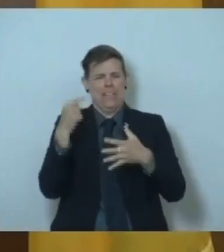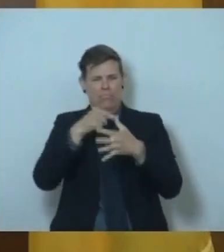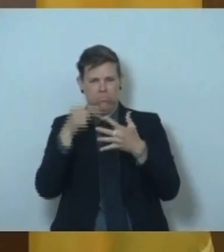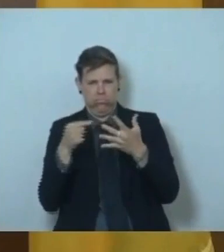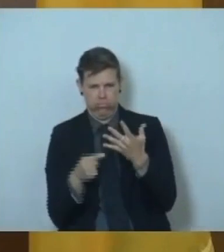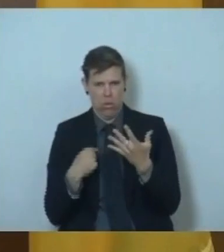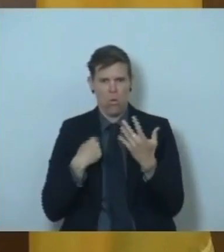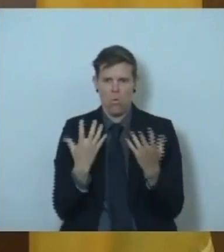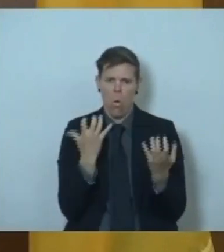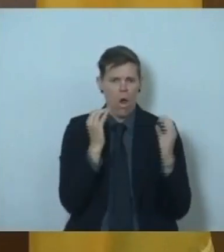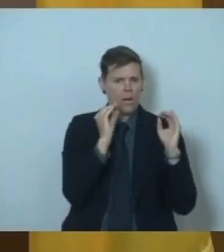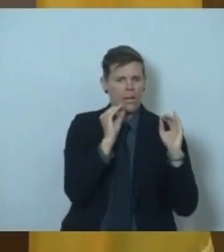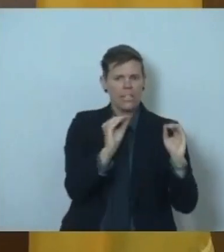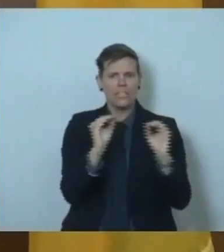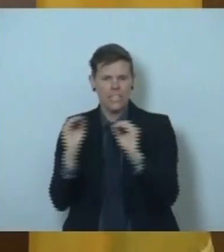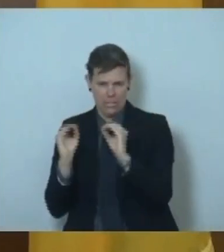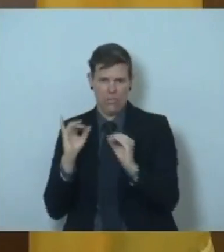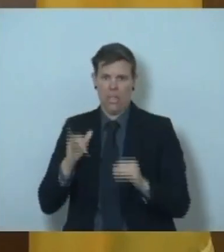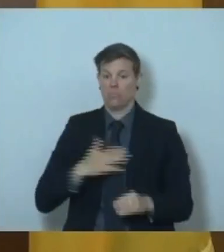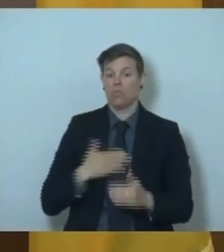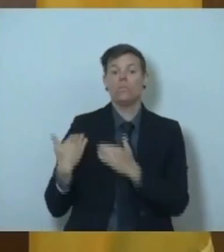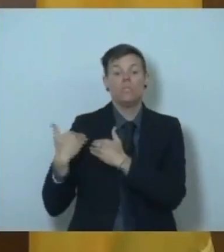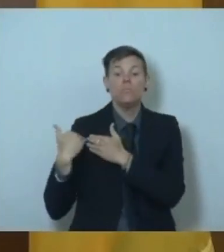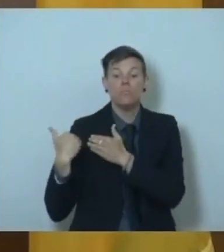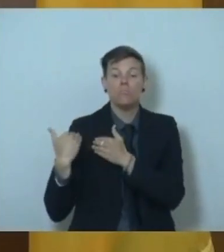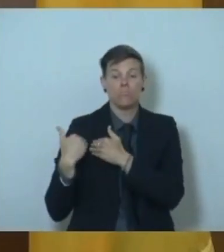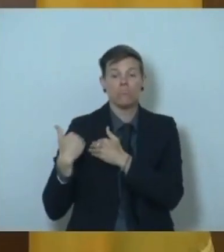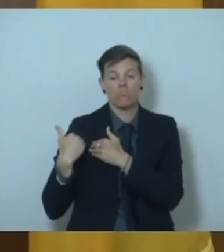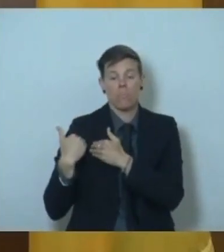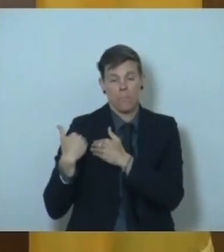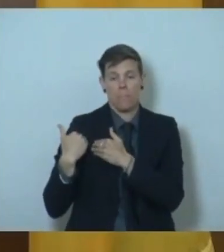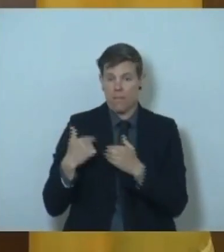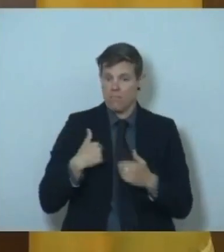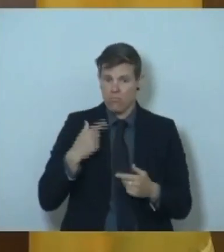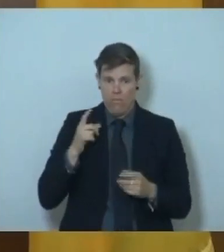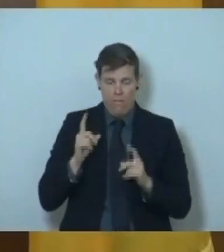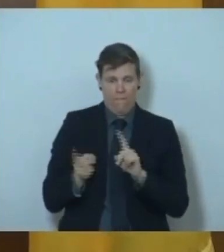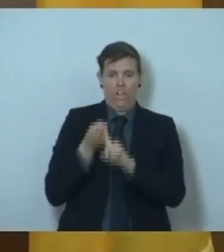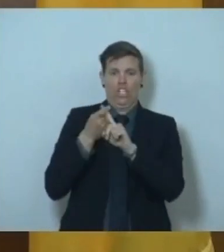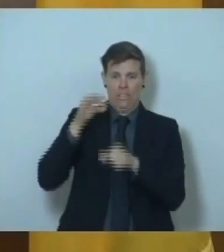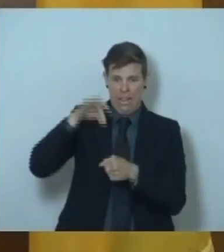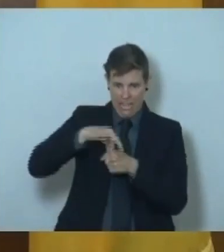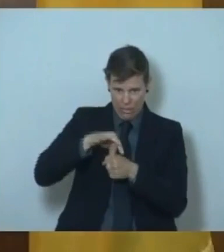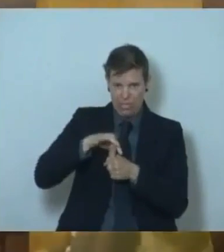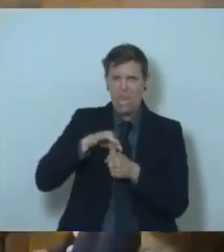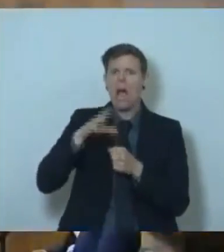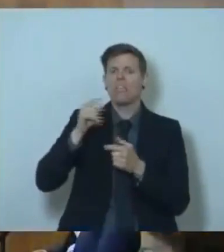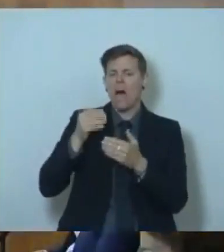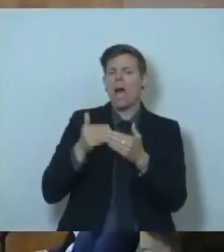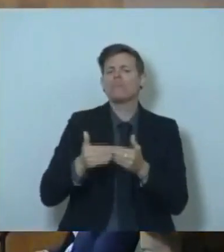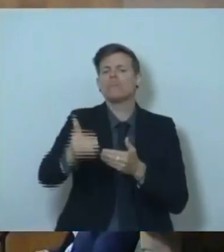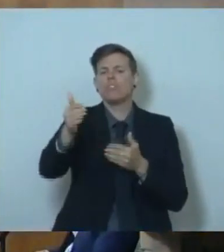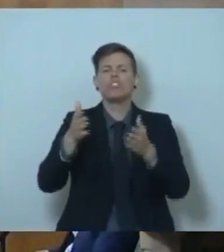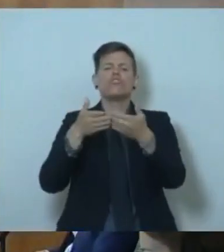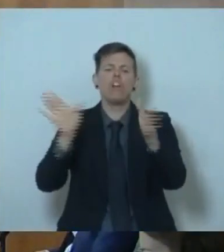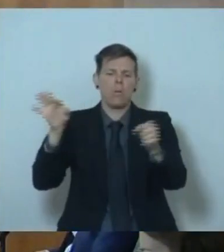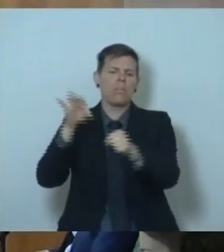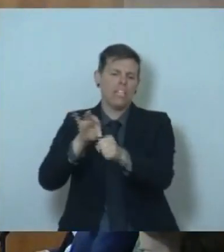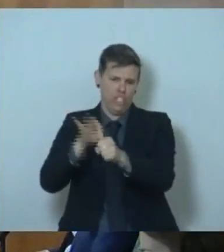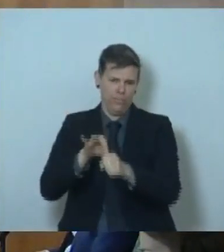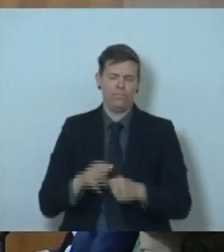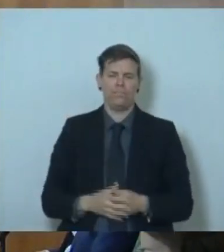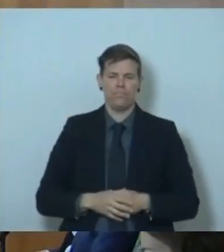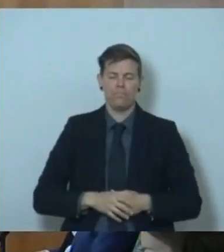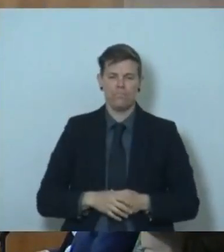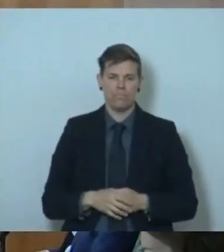the upcoming primary, and the general election. Next question. Thank you, Governor. Just a few more